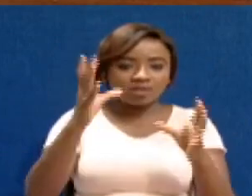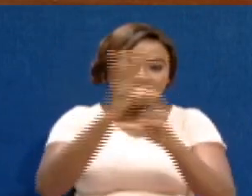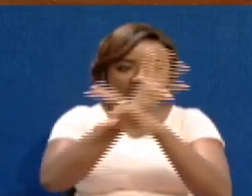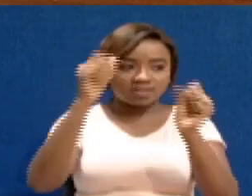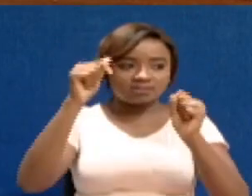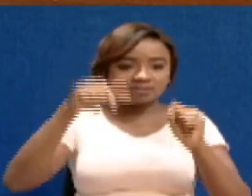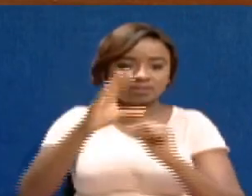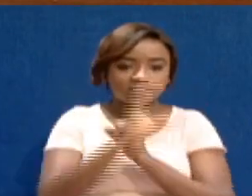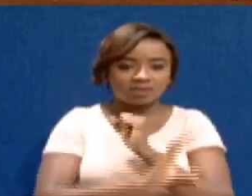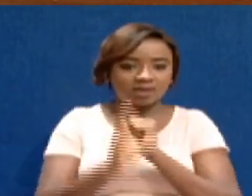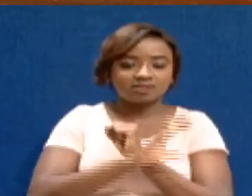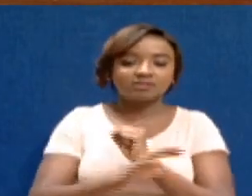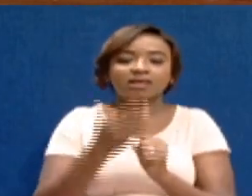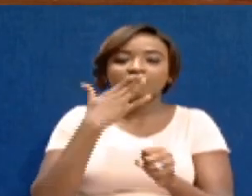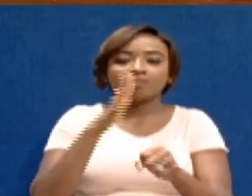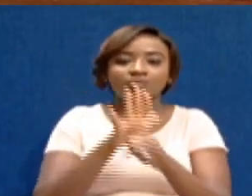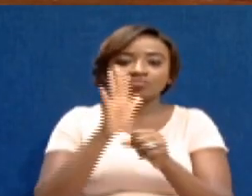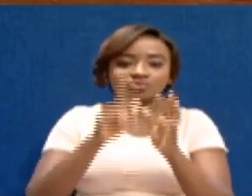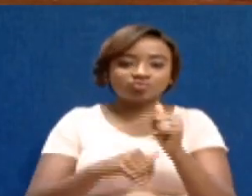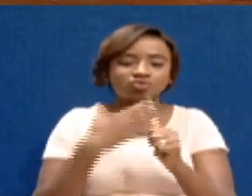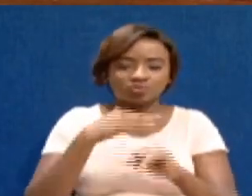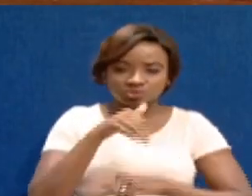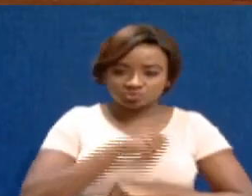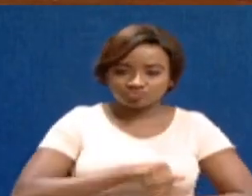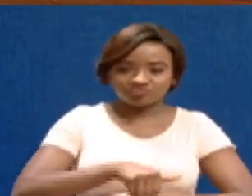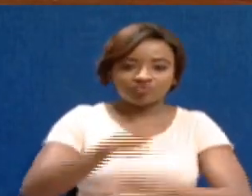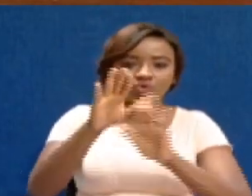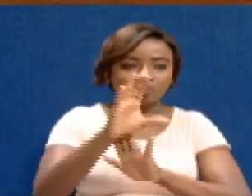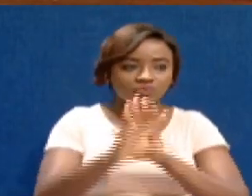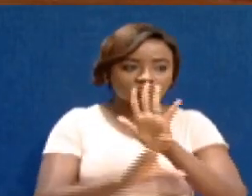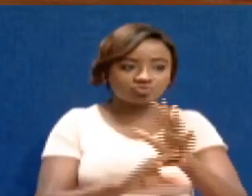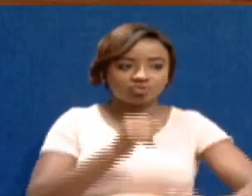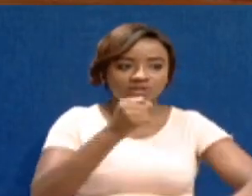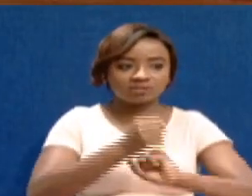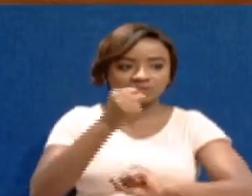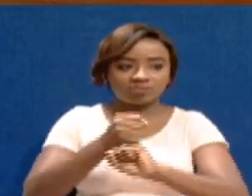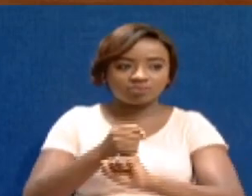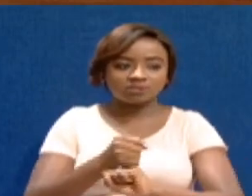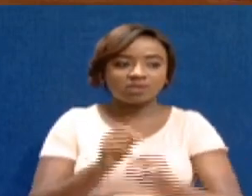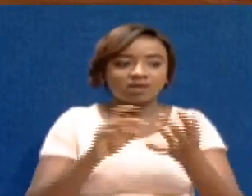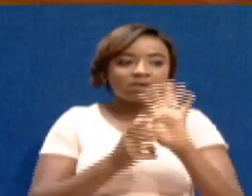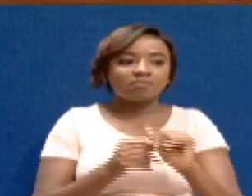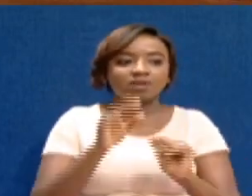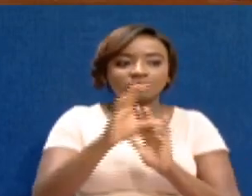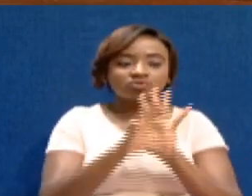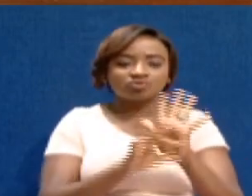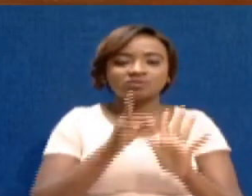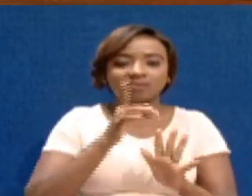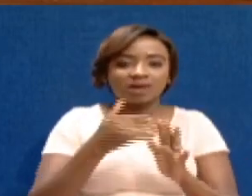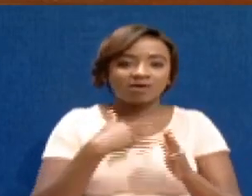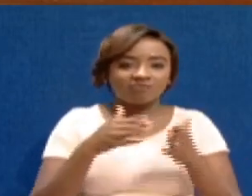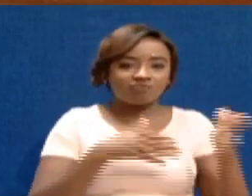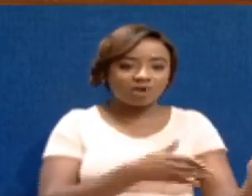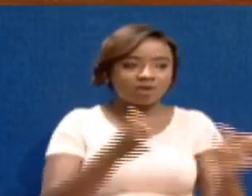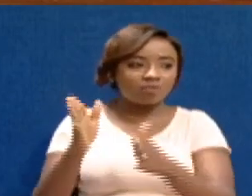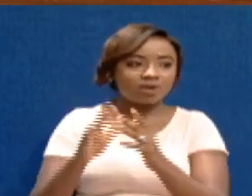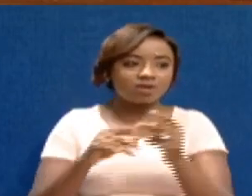can't understand how that works out. But also, I want to point out, because what you've said is really serious, that do we want to go the way